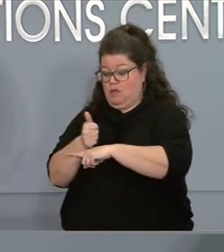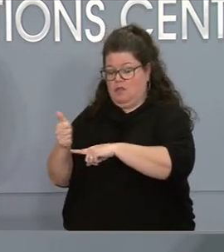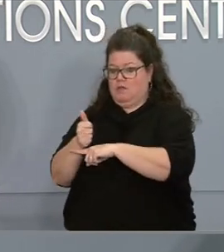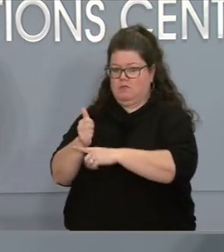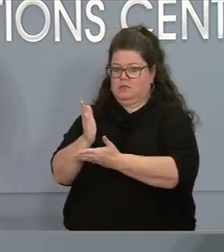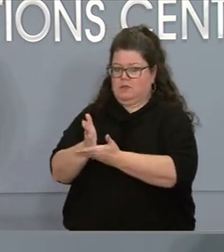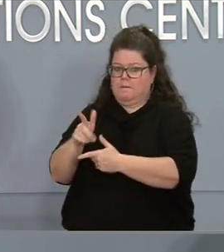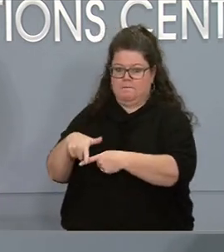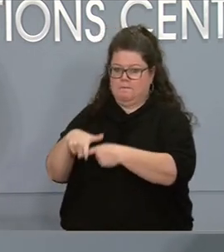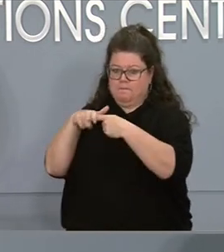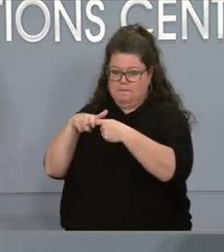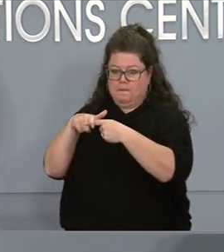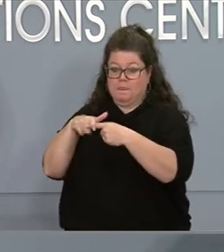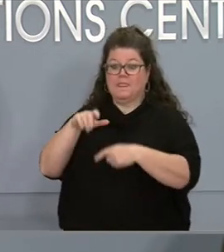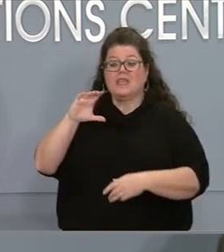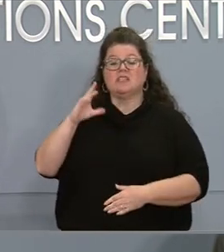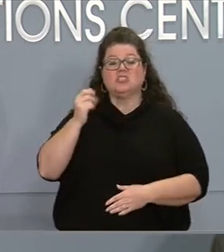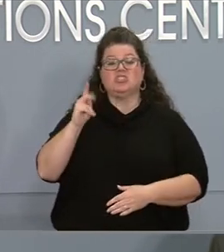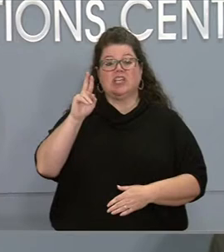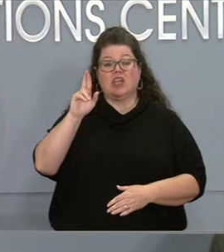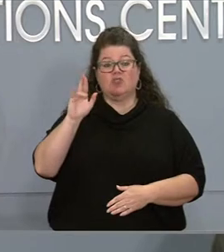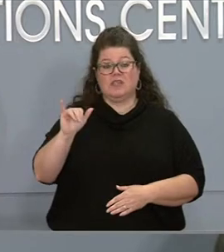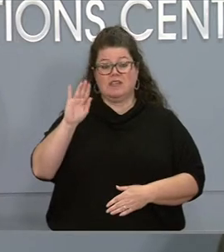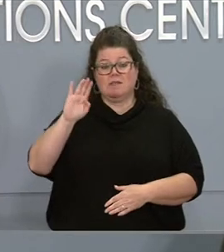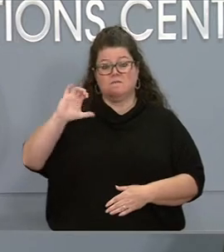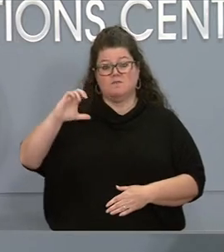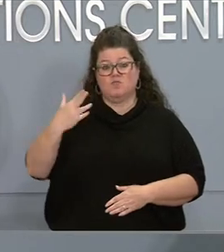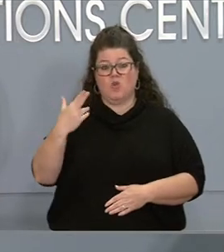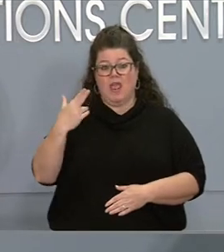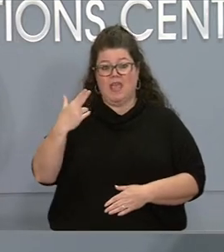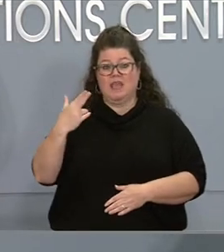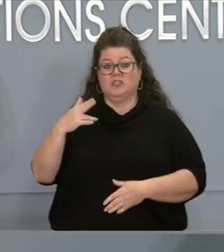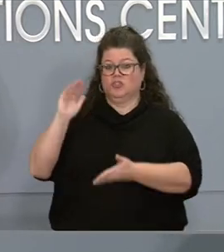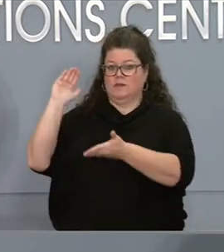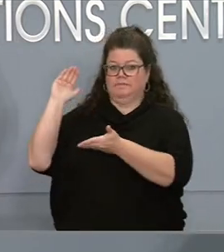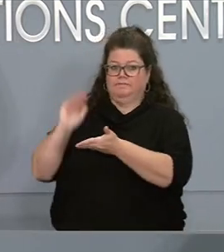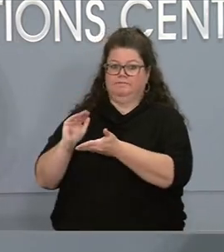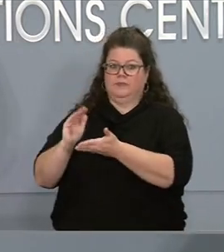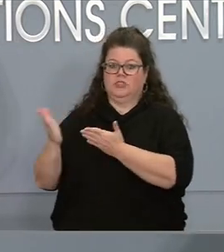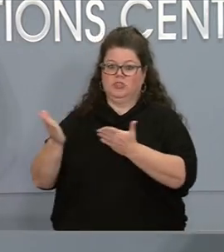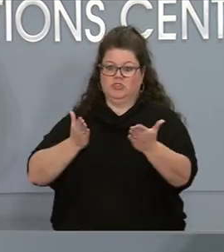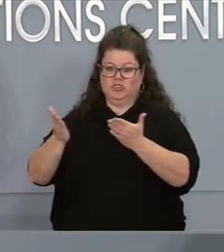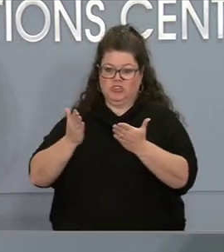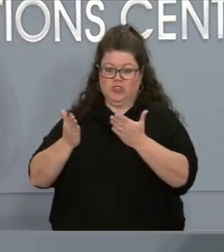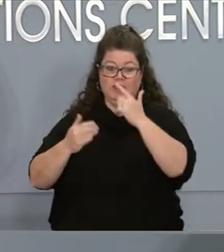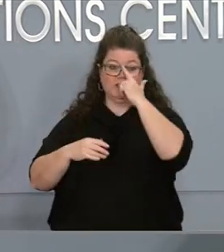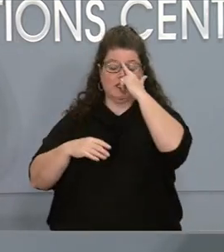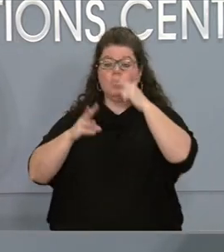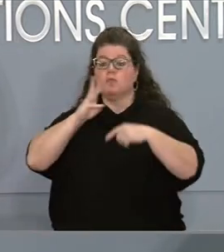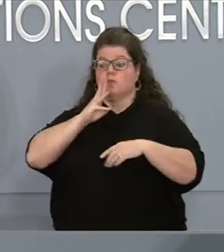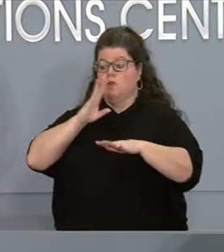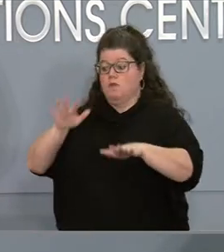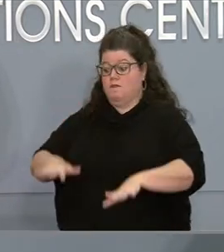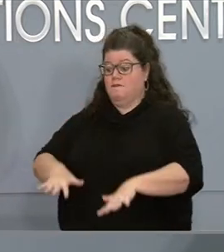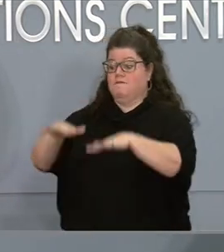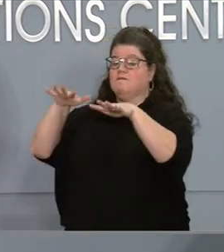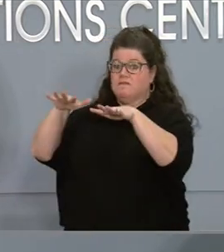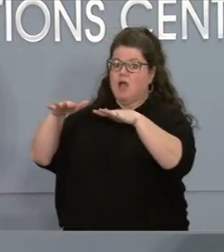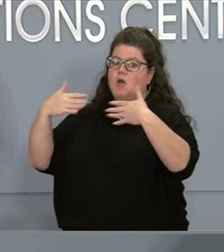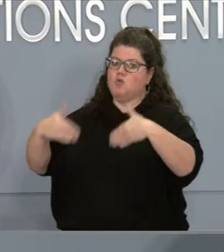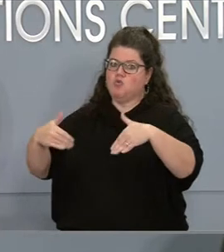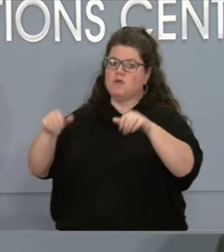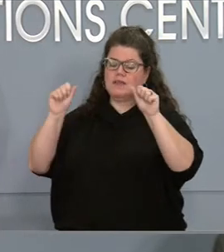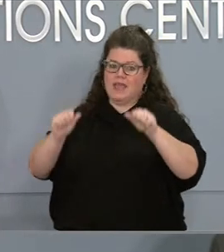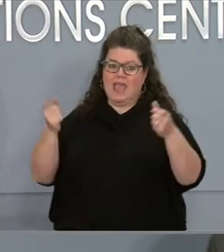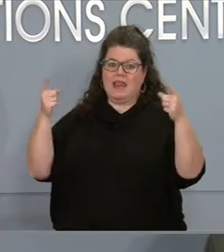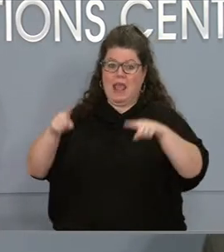Cherry Branch ferry route. Heavy rain could lead to some of the flooding in eastern North Carolina, so please never drive through our